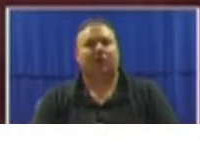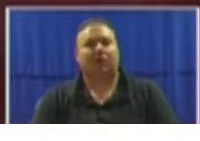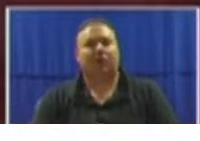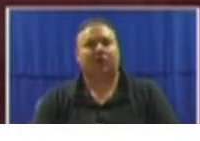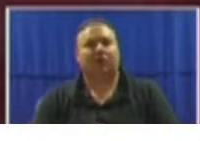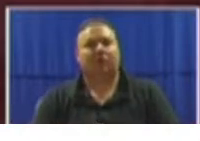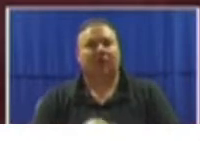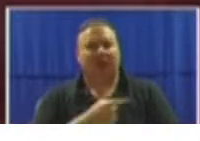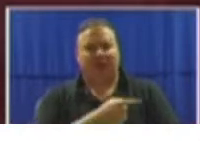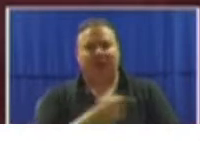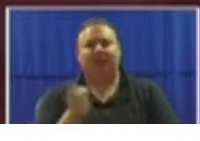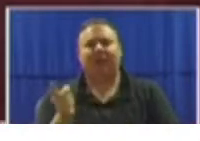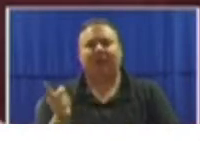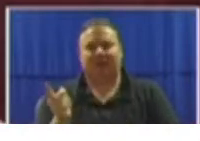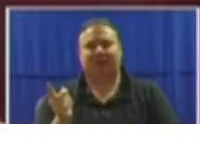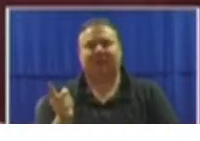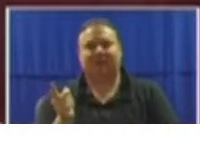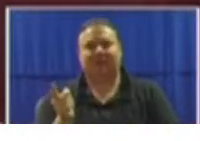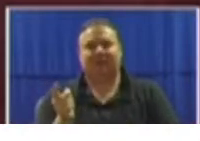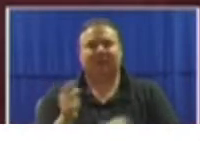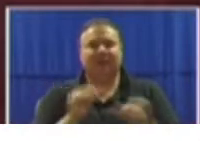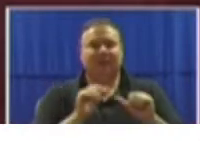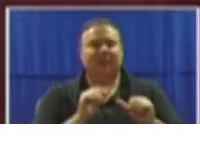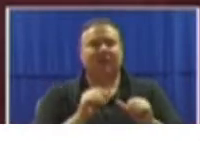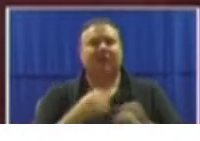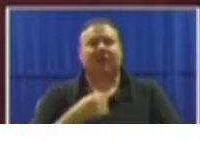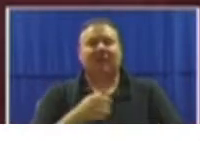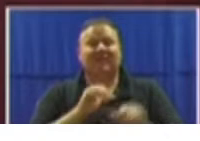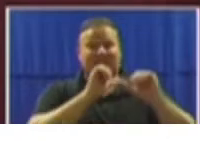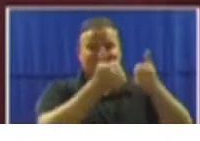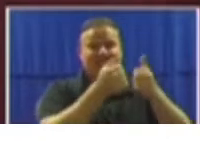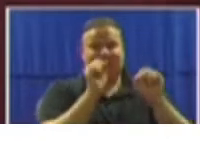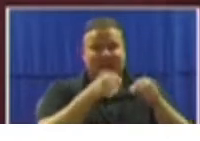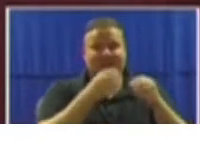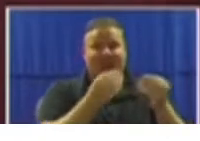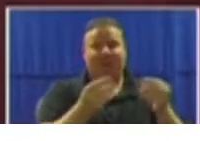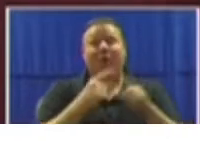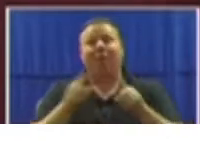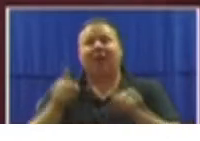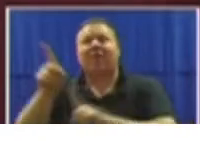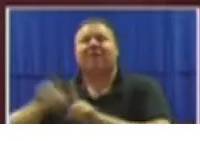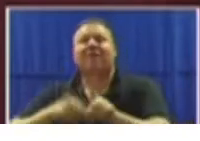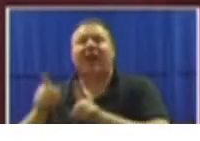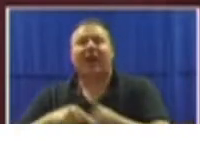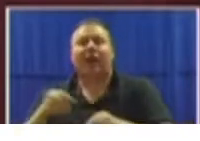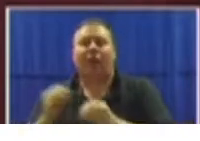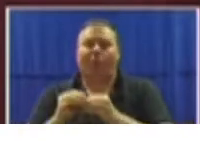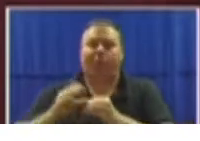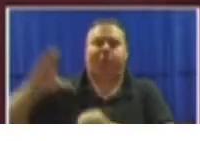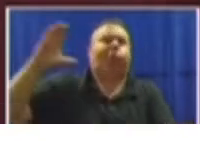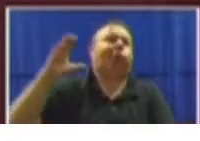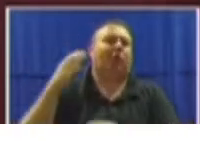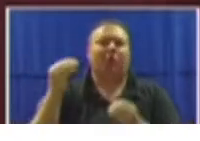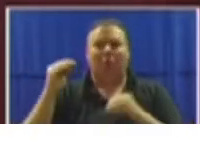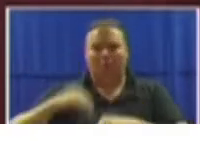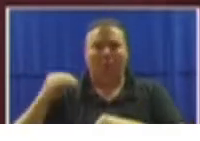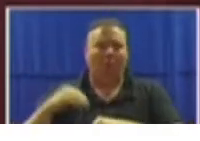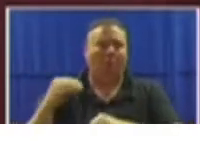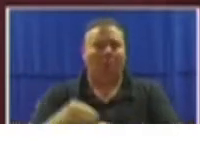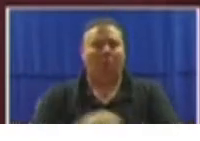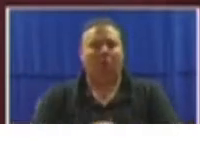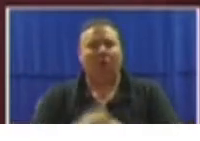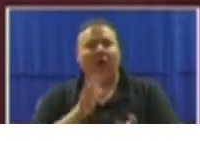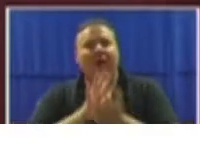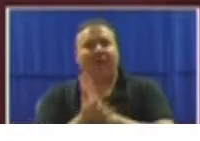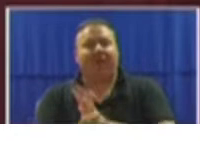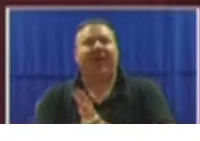are far outweighed by the litany of ever-compounding failures, the dire effects of which will be